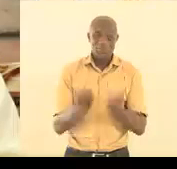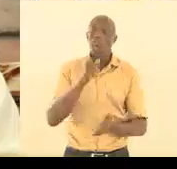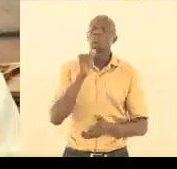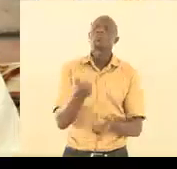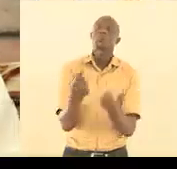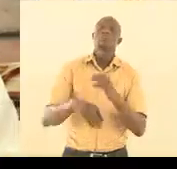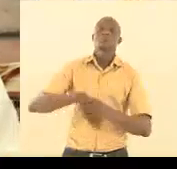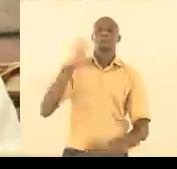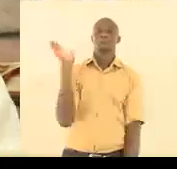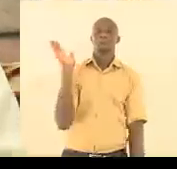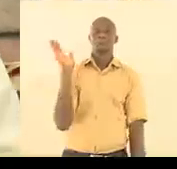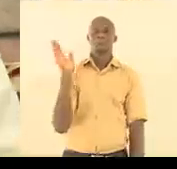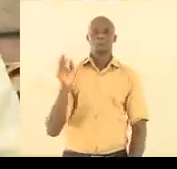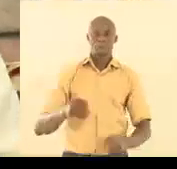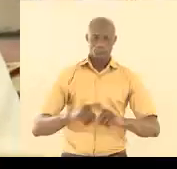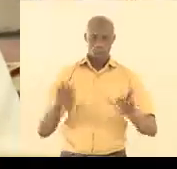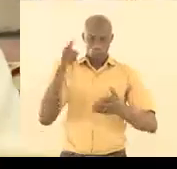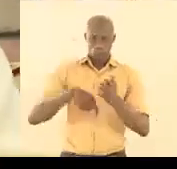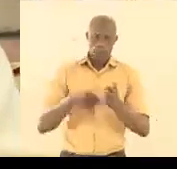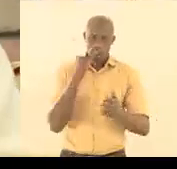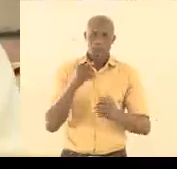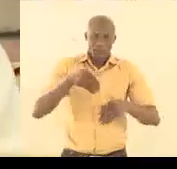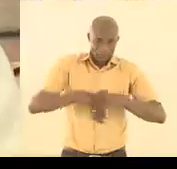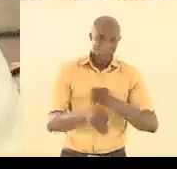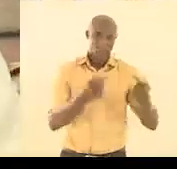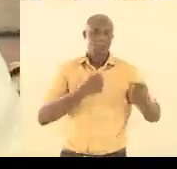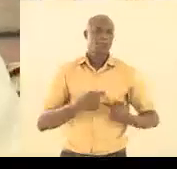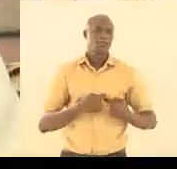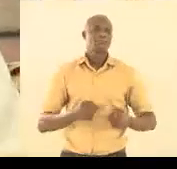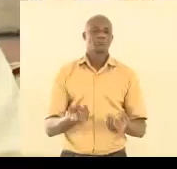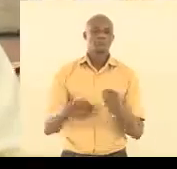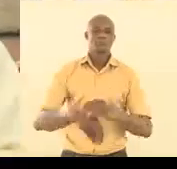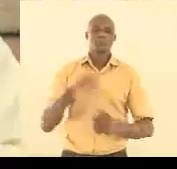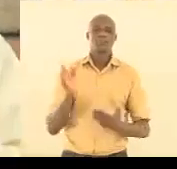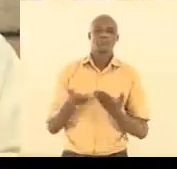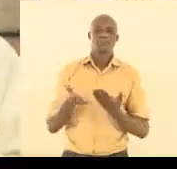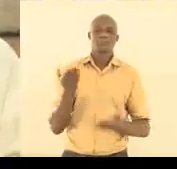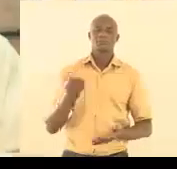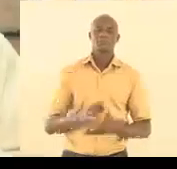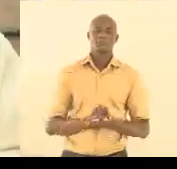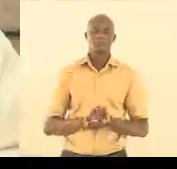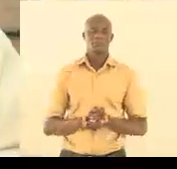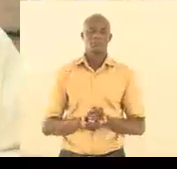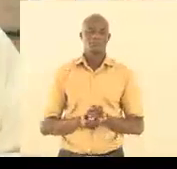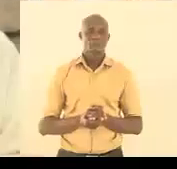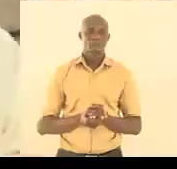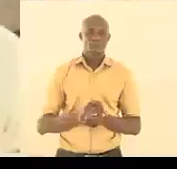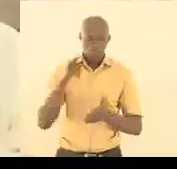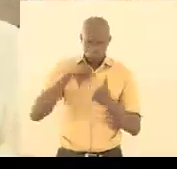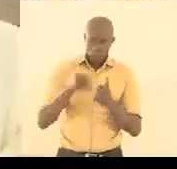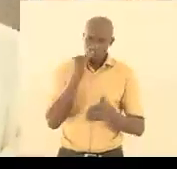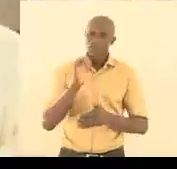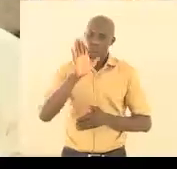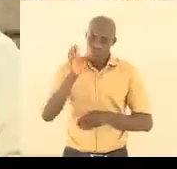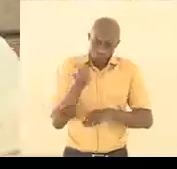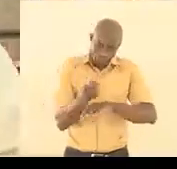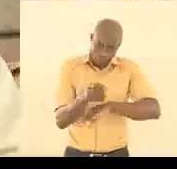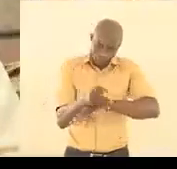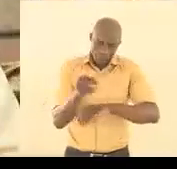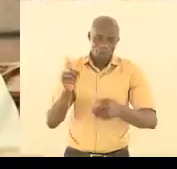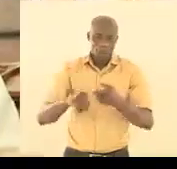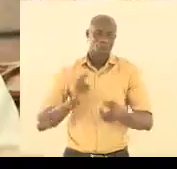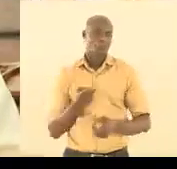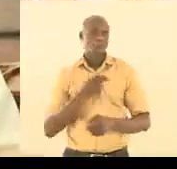out. Yes, right. Isn't it? But what is in the heart easily comes out. So what is your advice to us